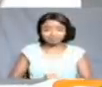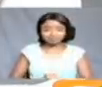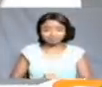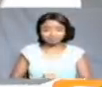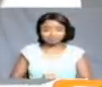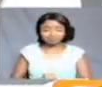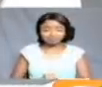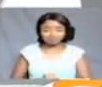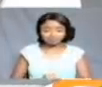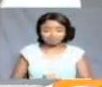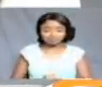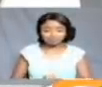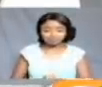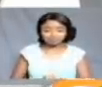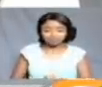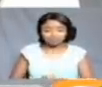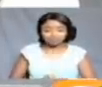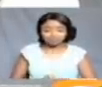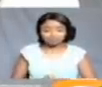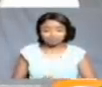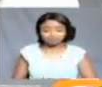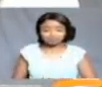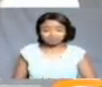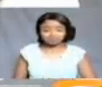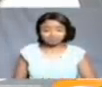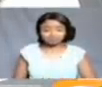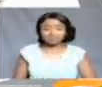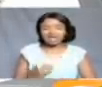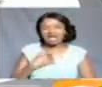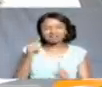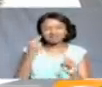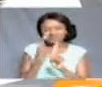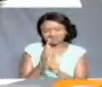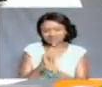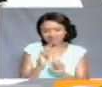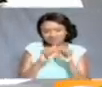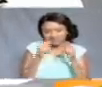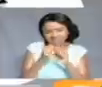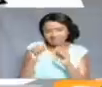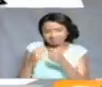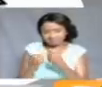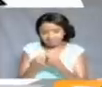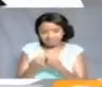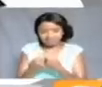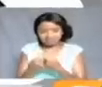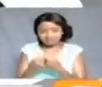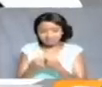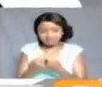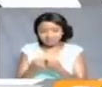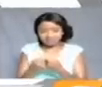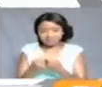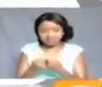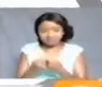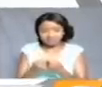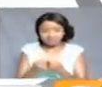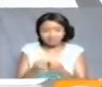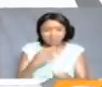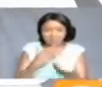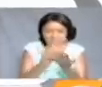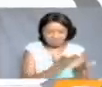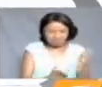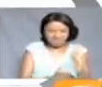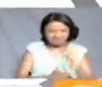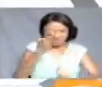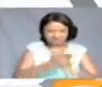cutter form for a social media influencer. There's different kinds. And Chiki, we were discussing this earlier. There's the fast moving products and